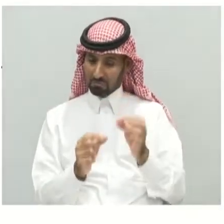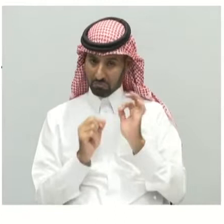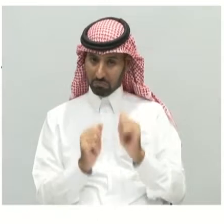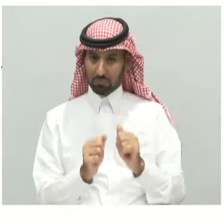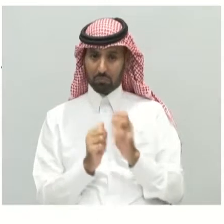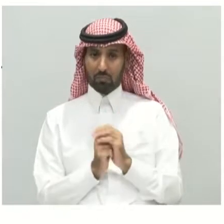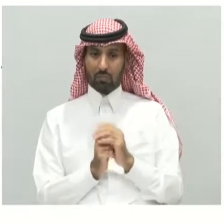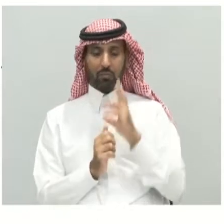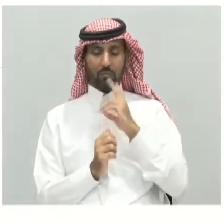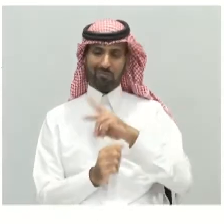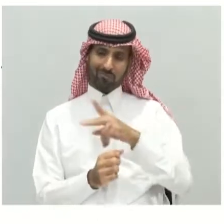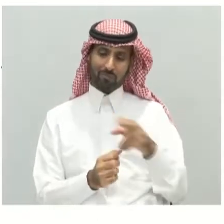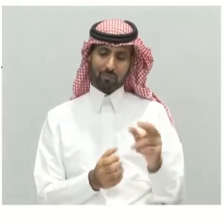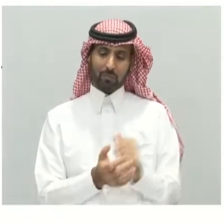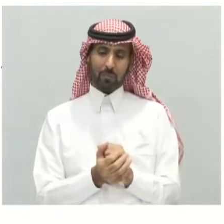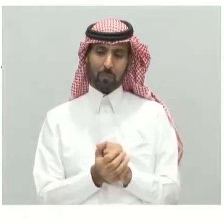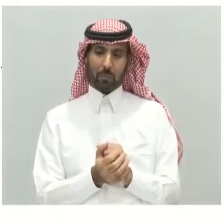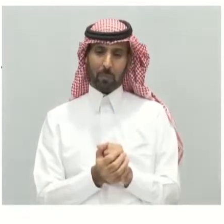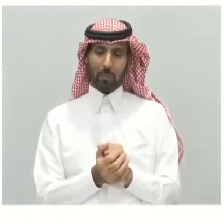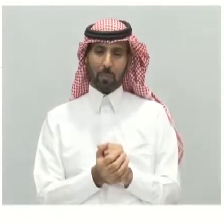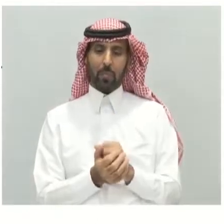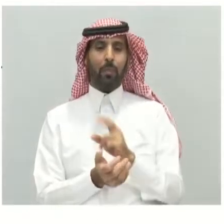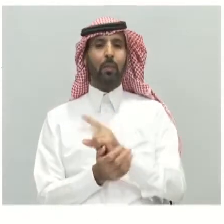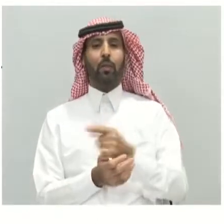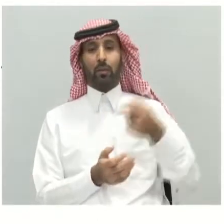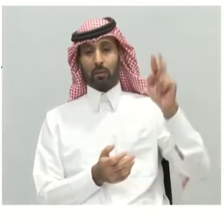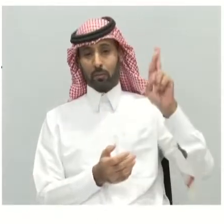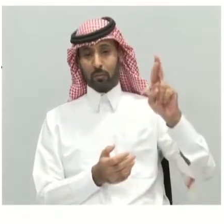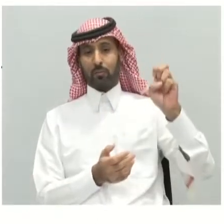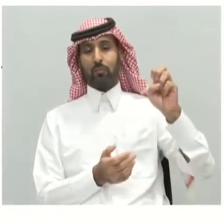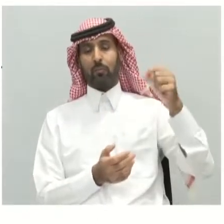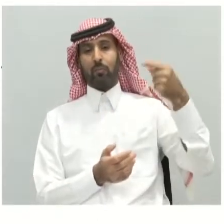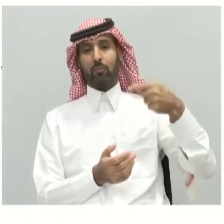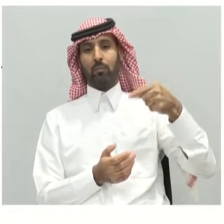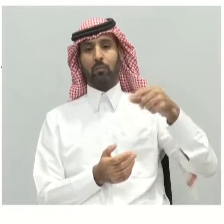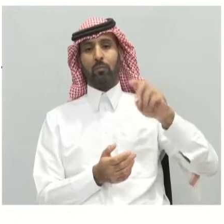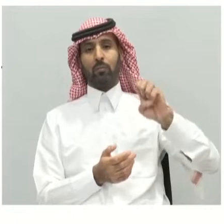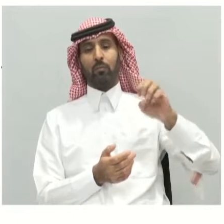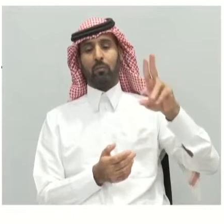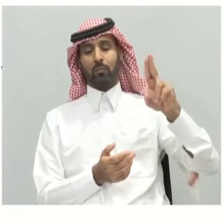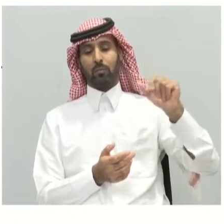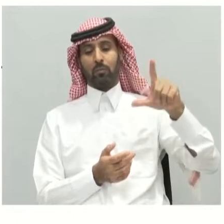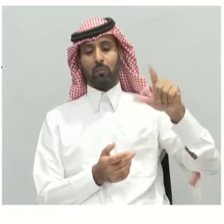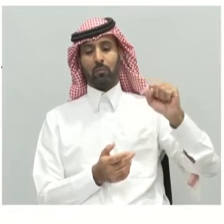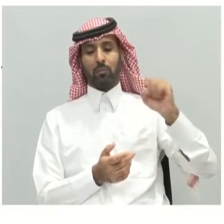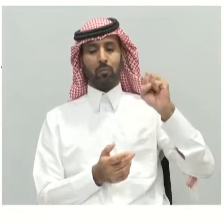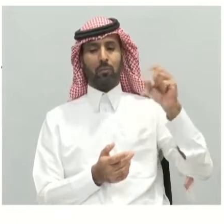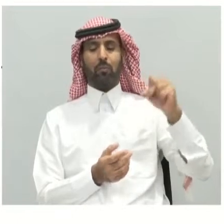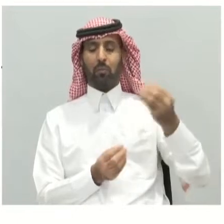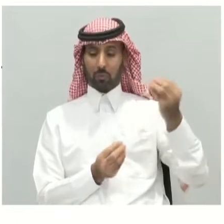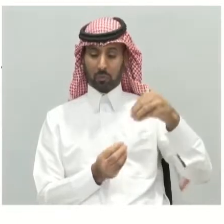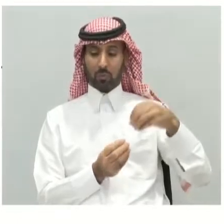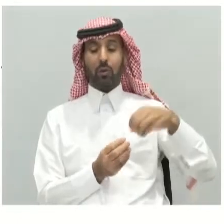verbs we call it irregular. The regular verbs, we just add ed to it. Like here,